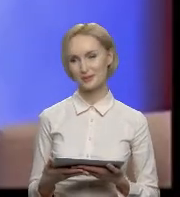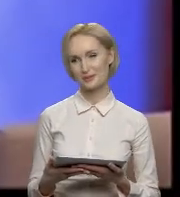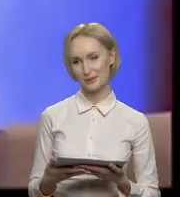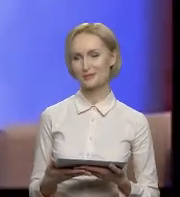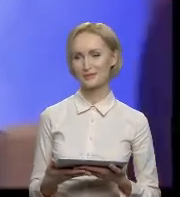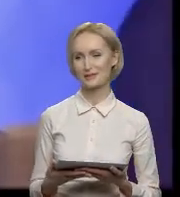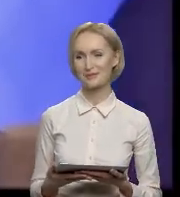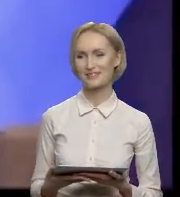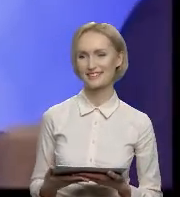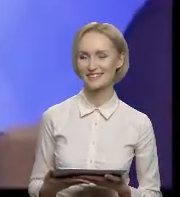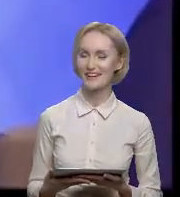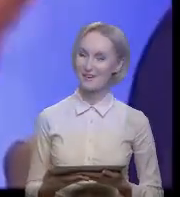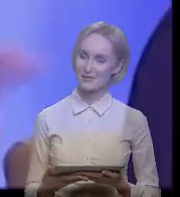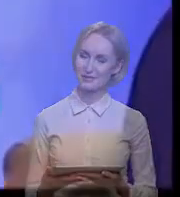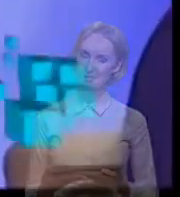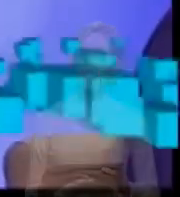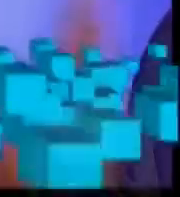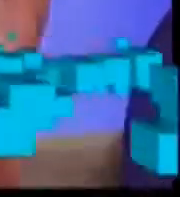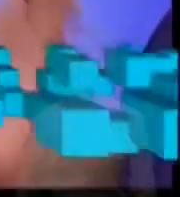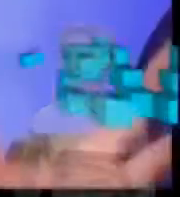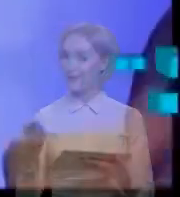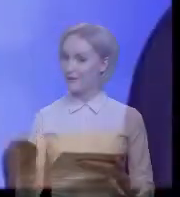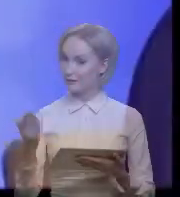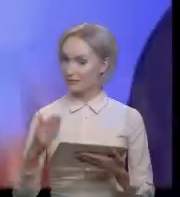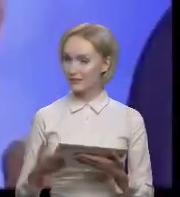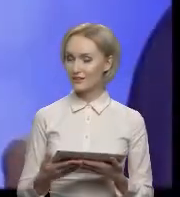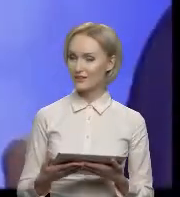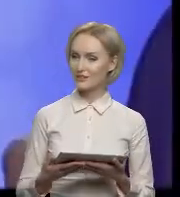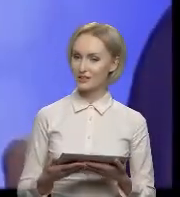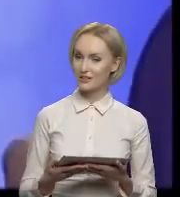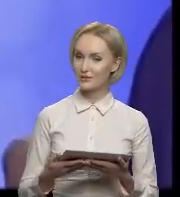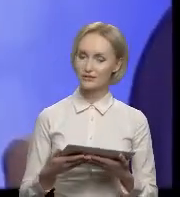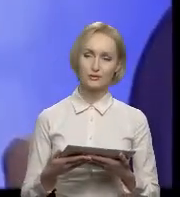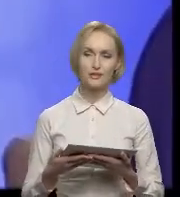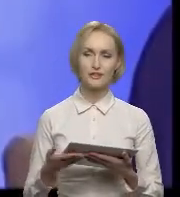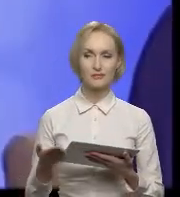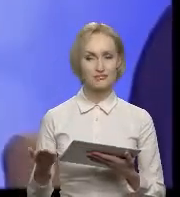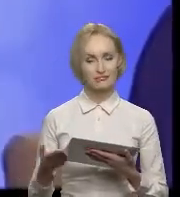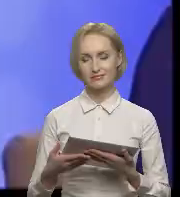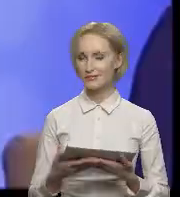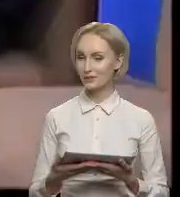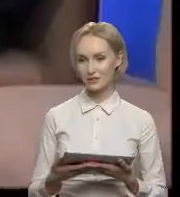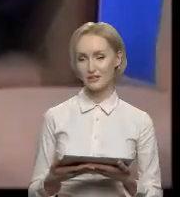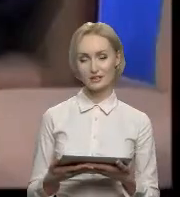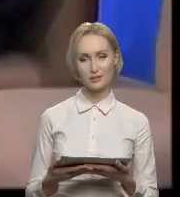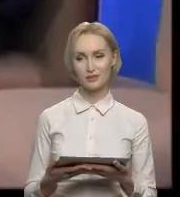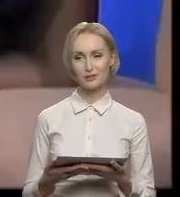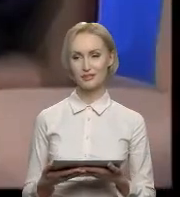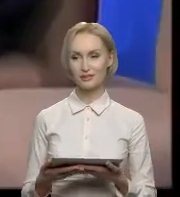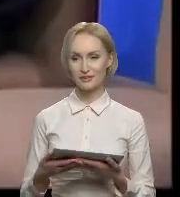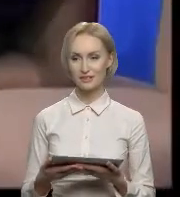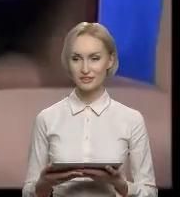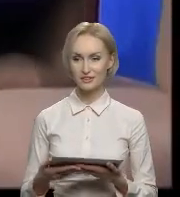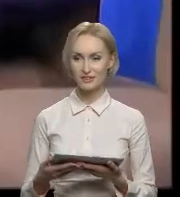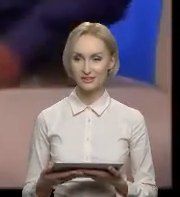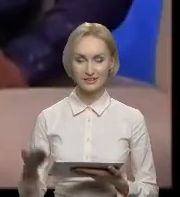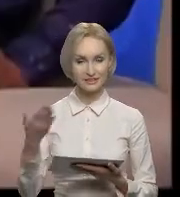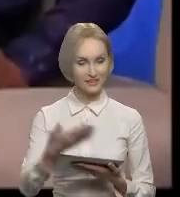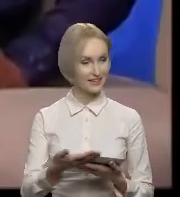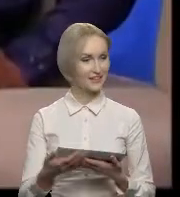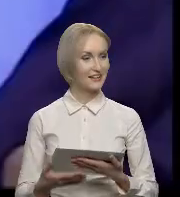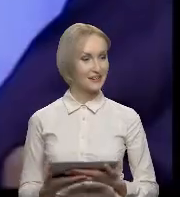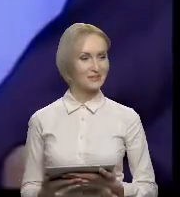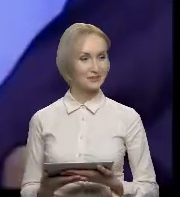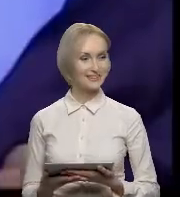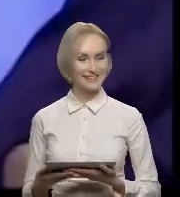me and Jasmine, we're like fire and ice. I love her, but I can't stand the ass at the same time. That's your best friend, though. I'm not